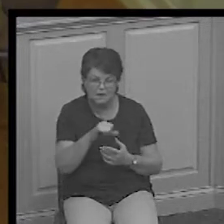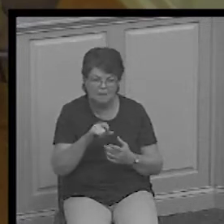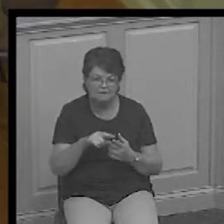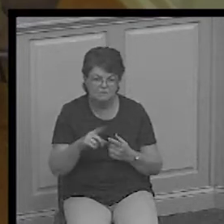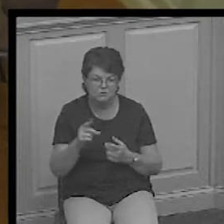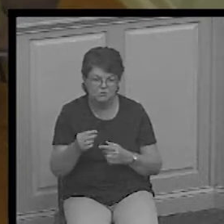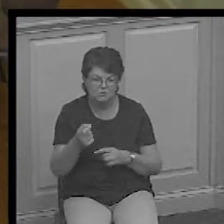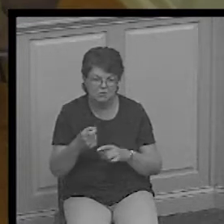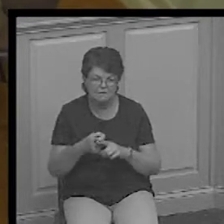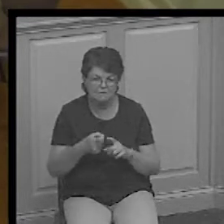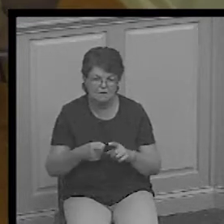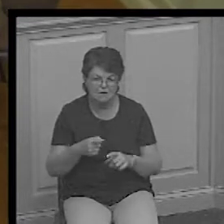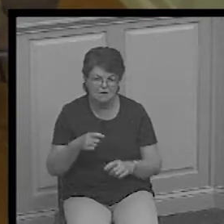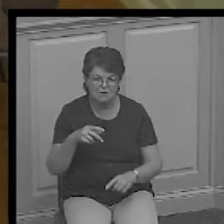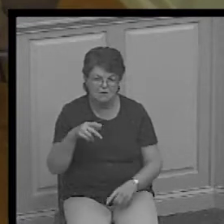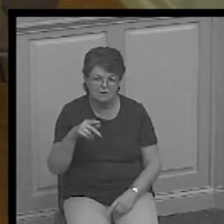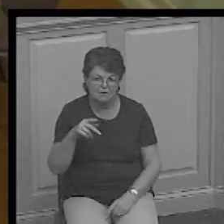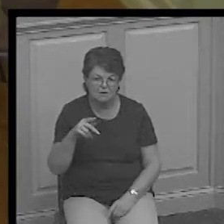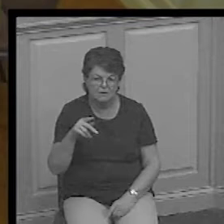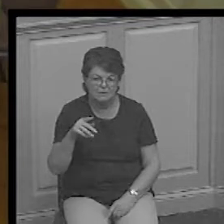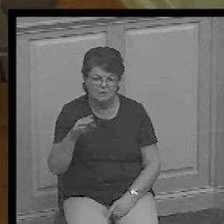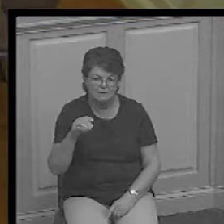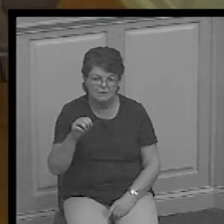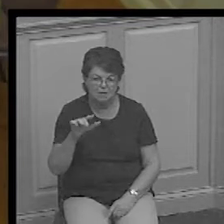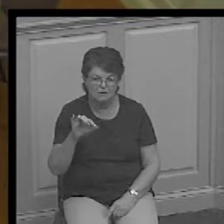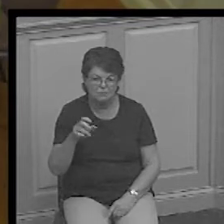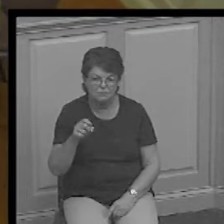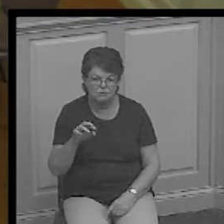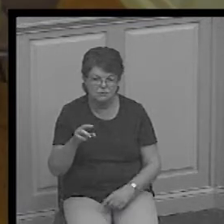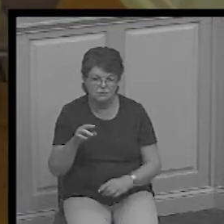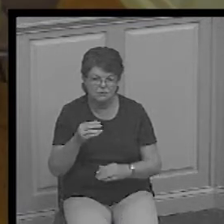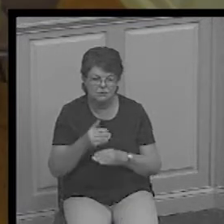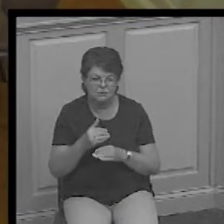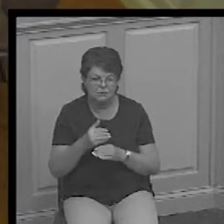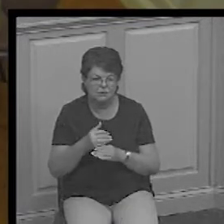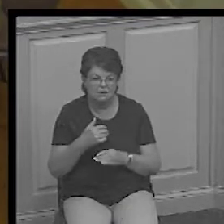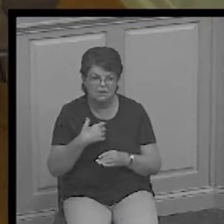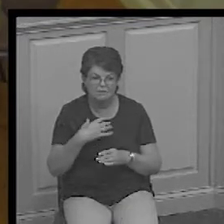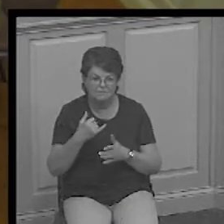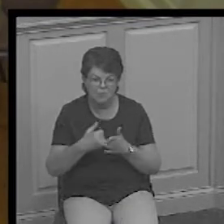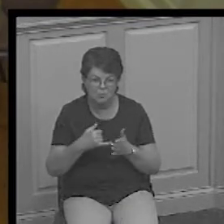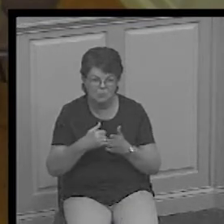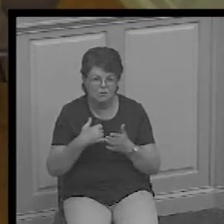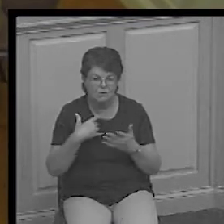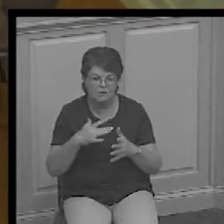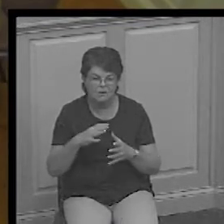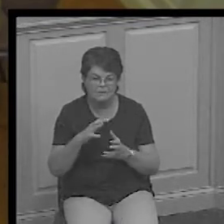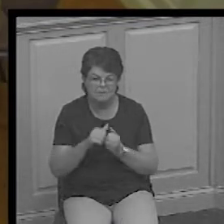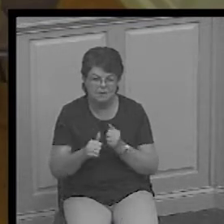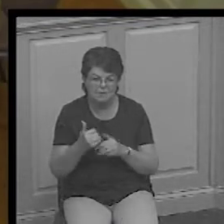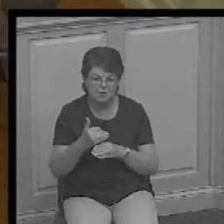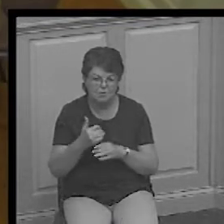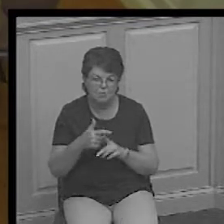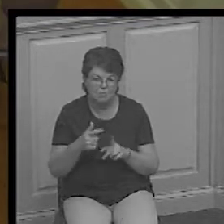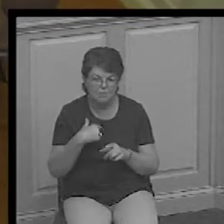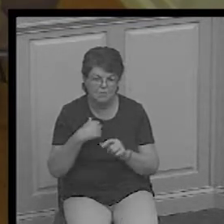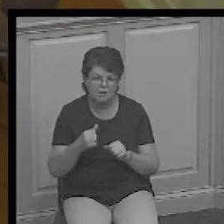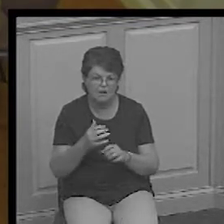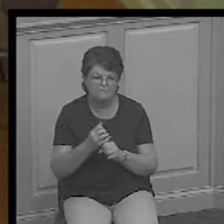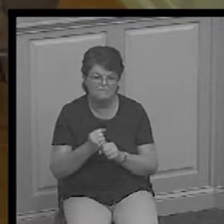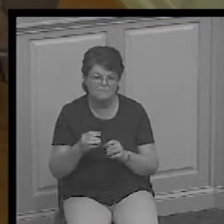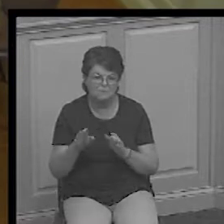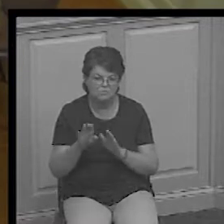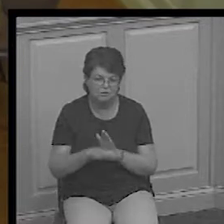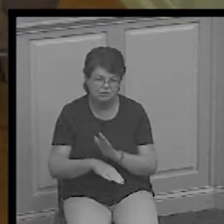came from the Gilcher Building windows. And we've had art there over the years, and we don't want to keep damaging the windows, but we can get very